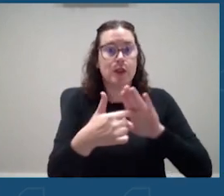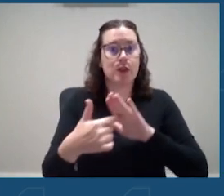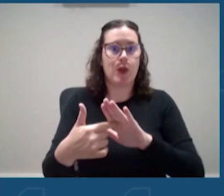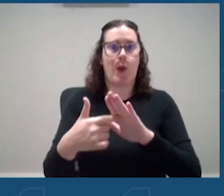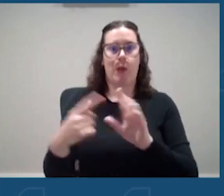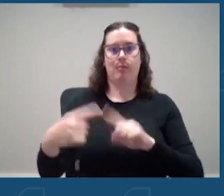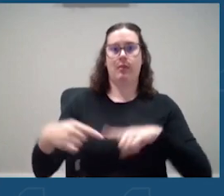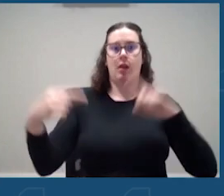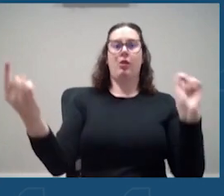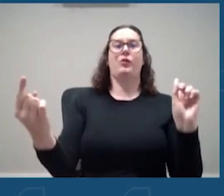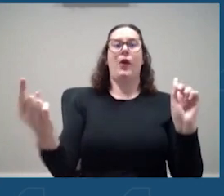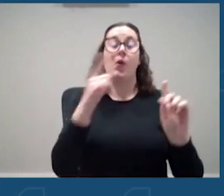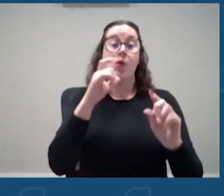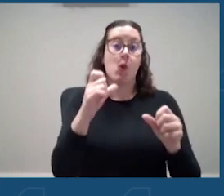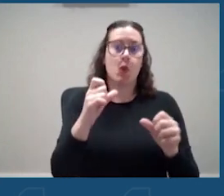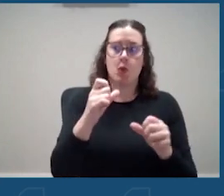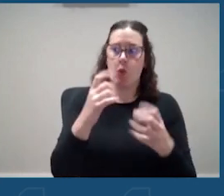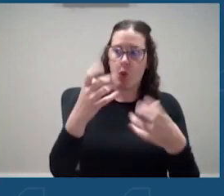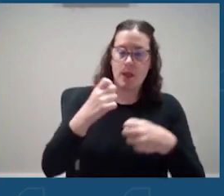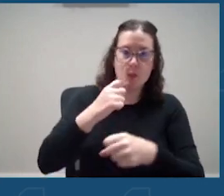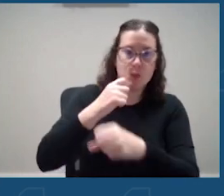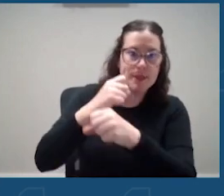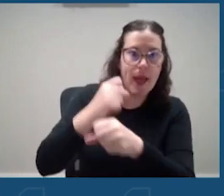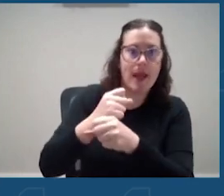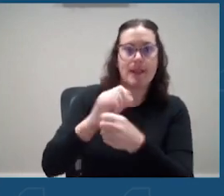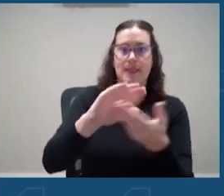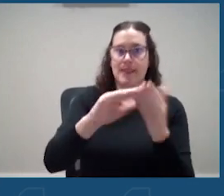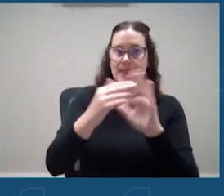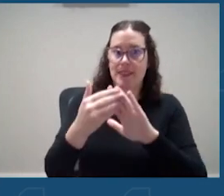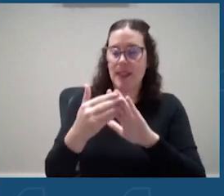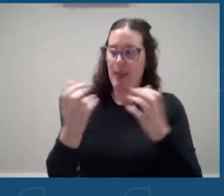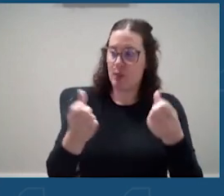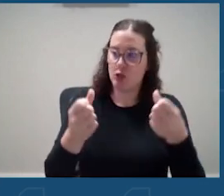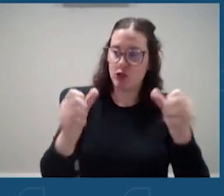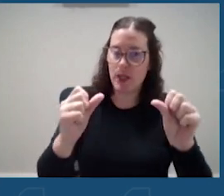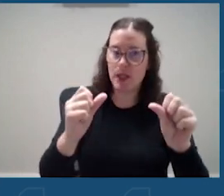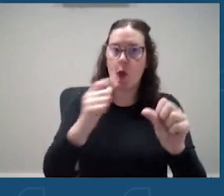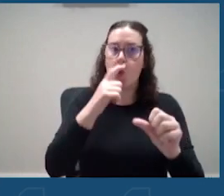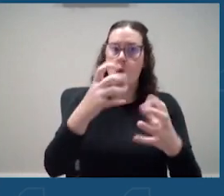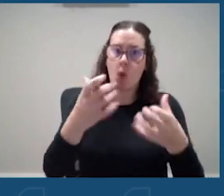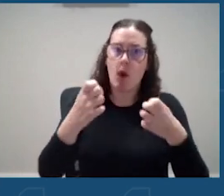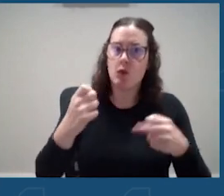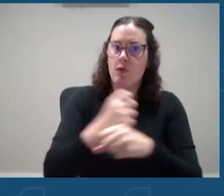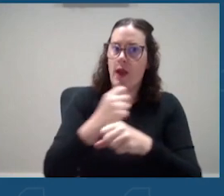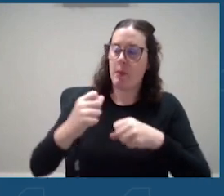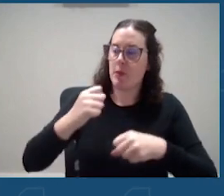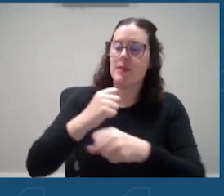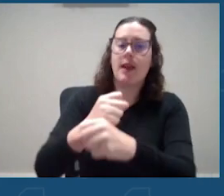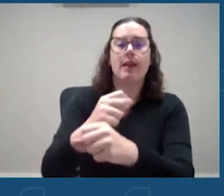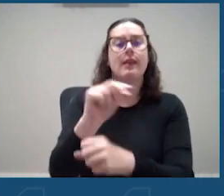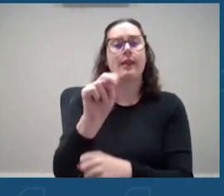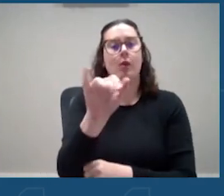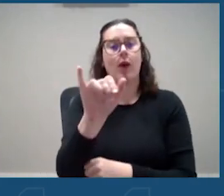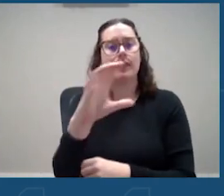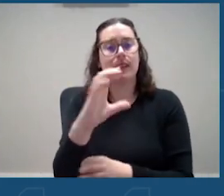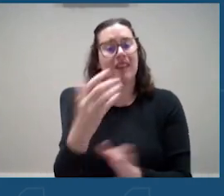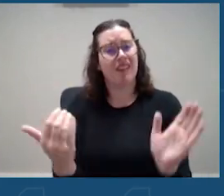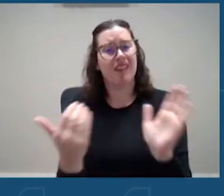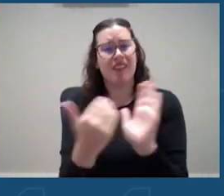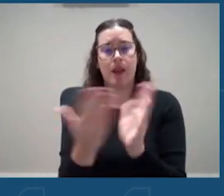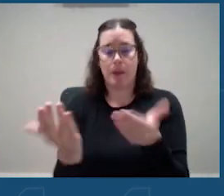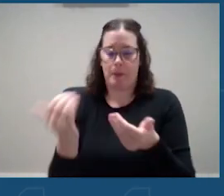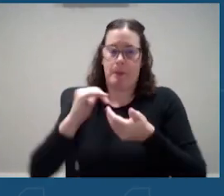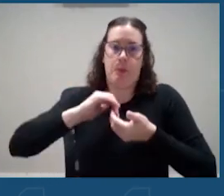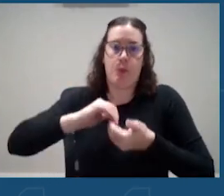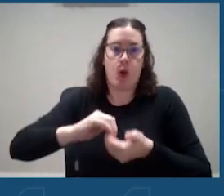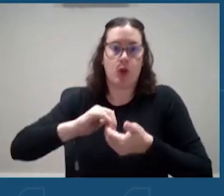who's fighting to protect our city streets more than New York City. The partnership we have, once again, talking about this nonstop